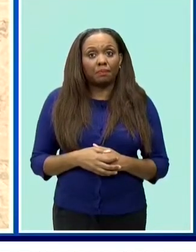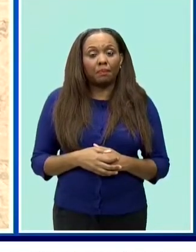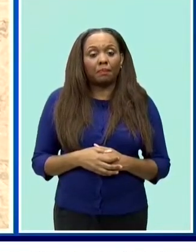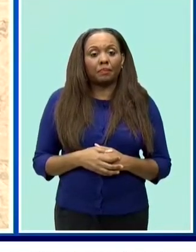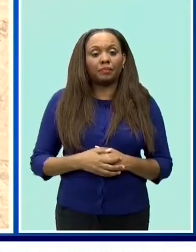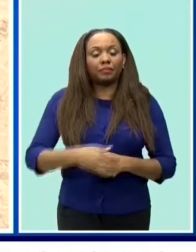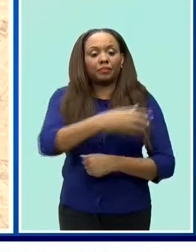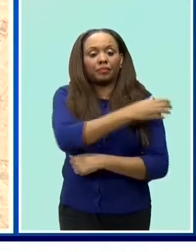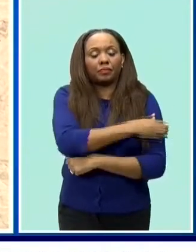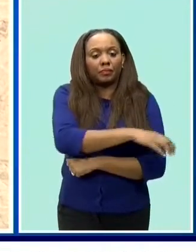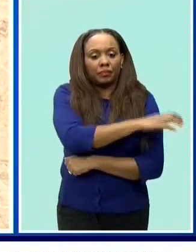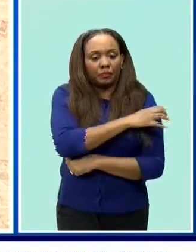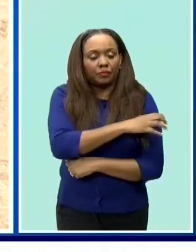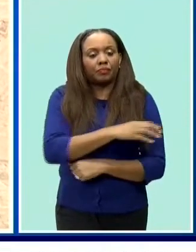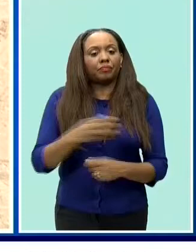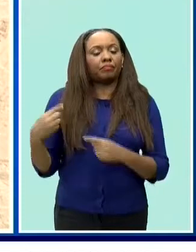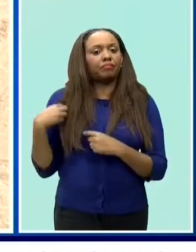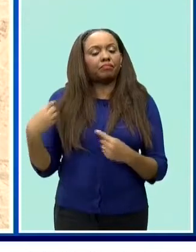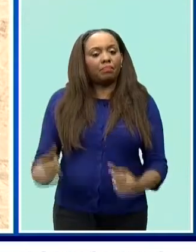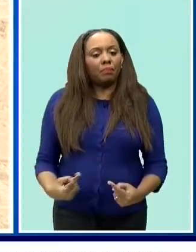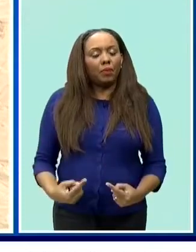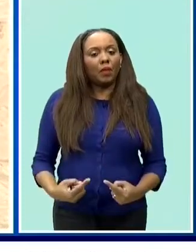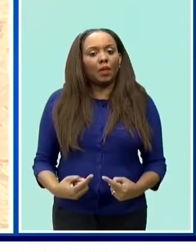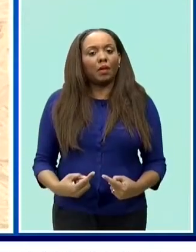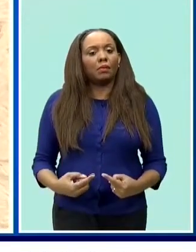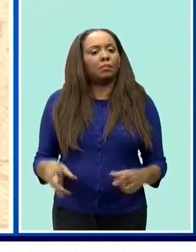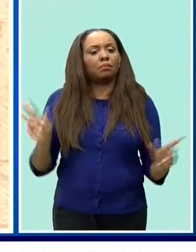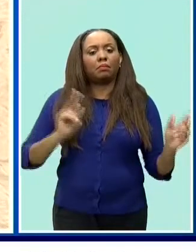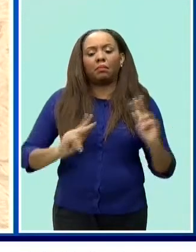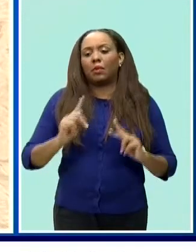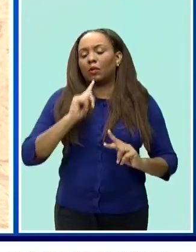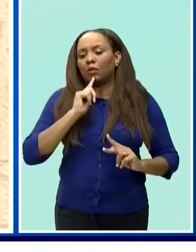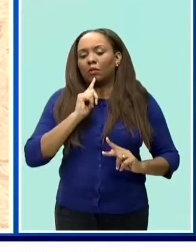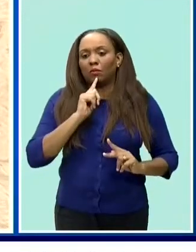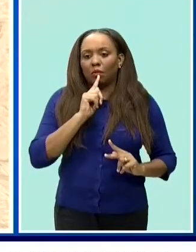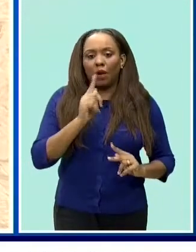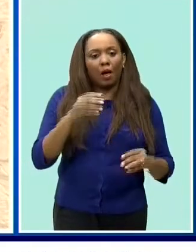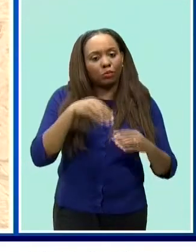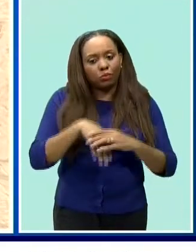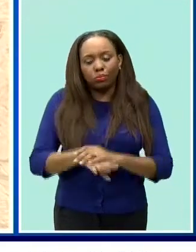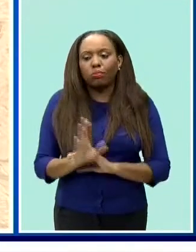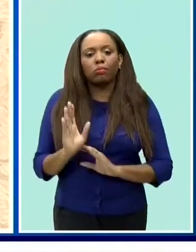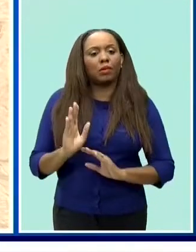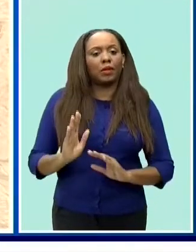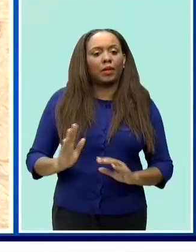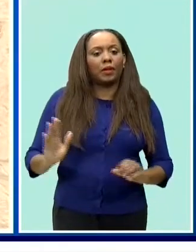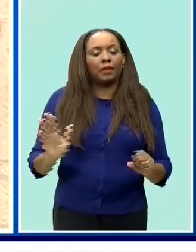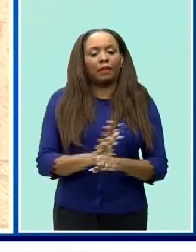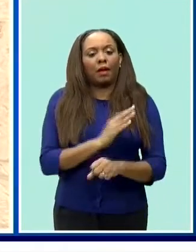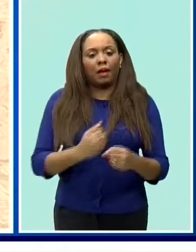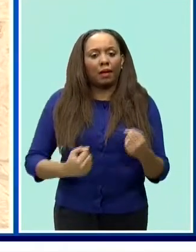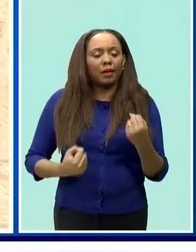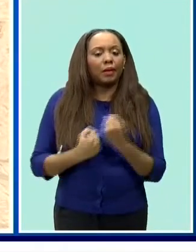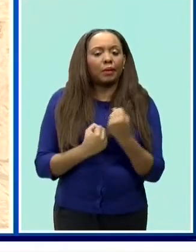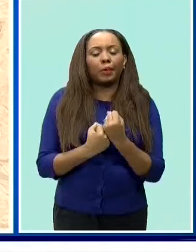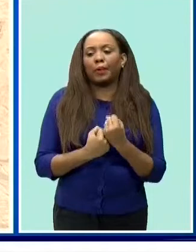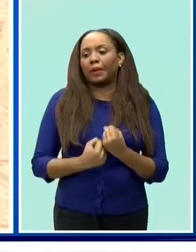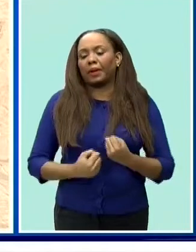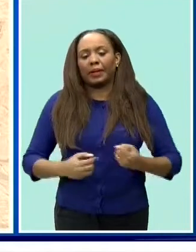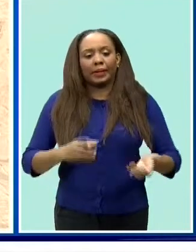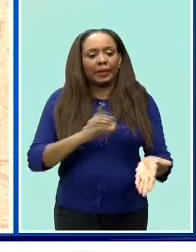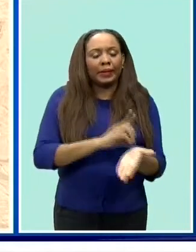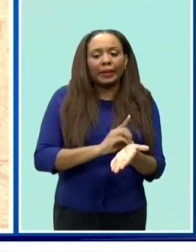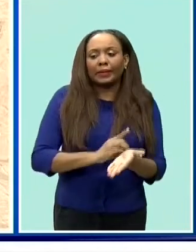so far has been very well received by patients. fully supported by doctors